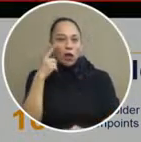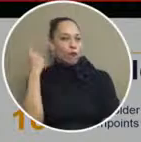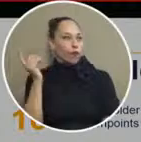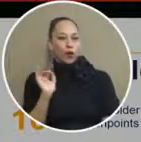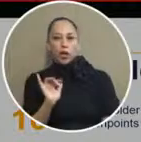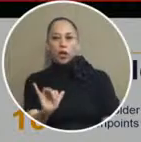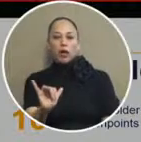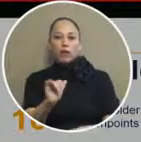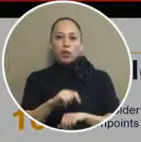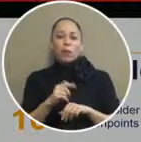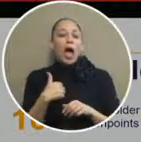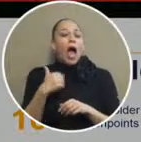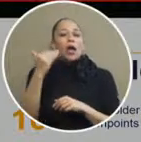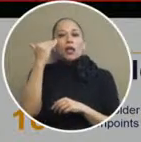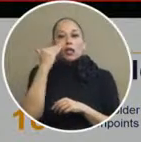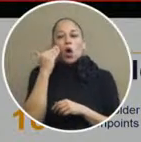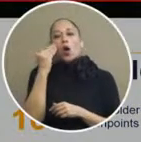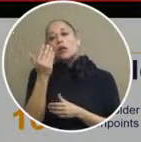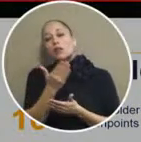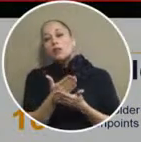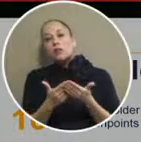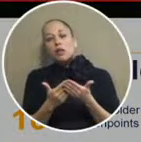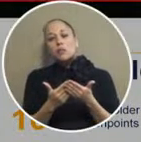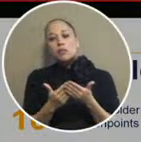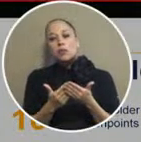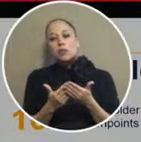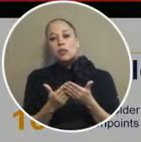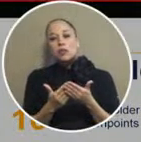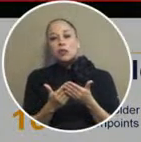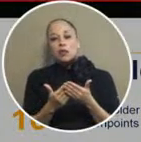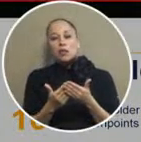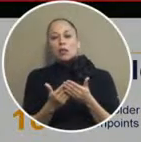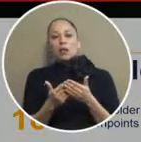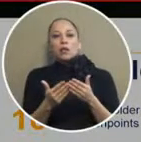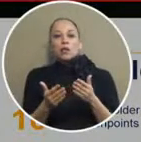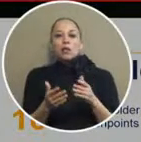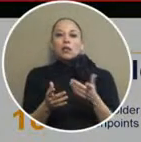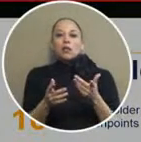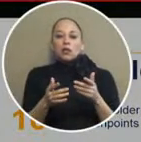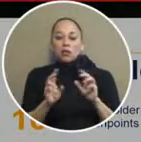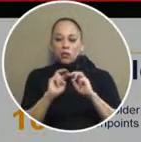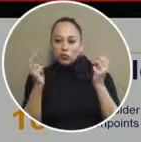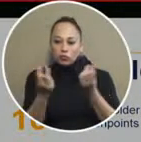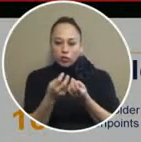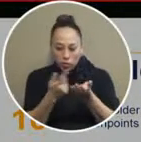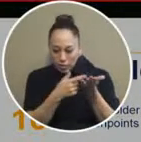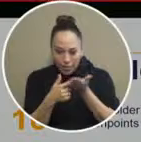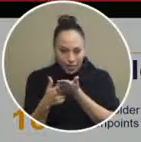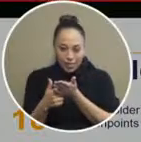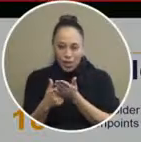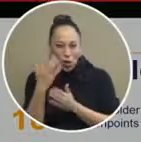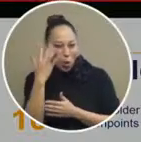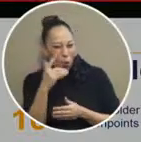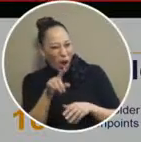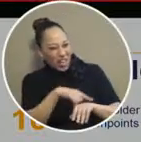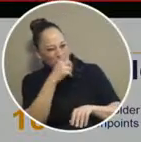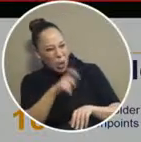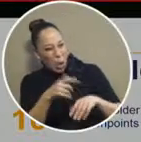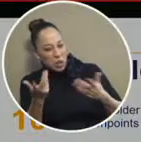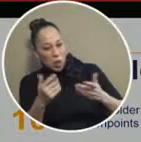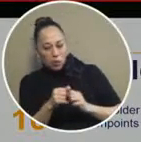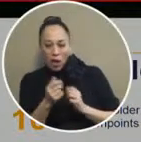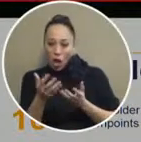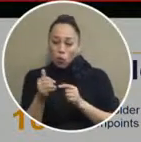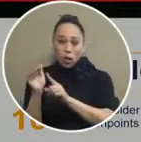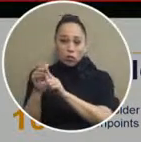forever. I know that in some circles there has been discussion about, why is this taking so long? I want